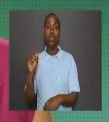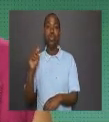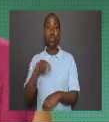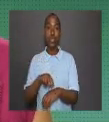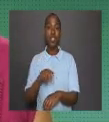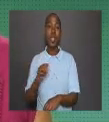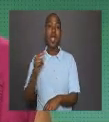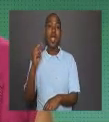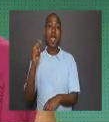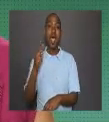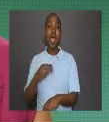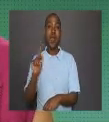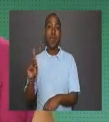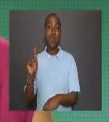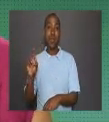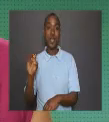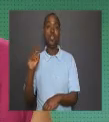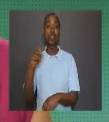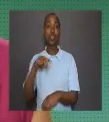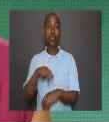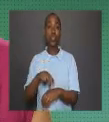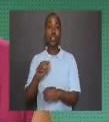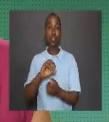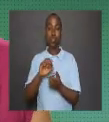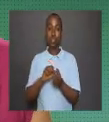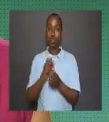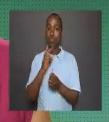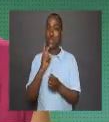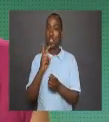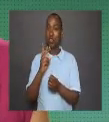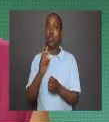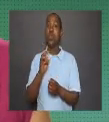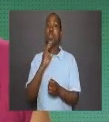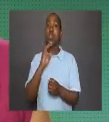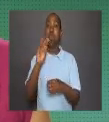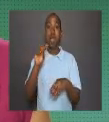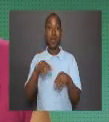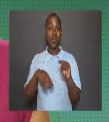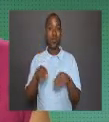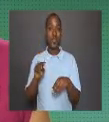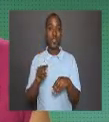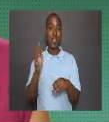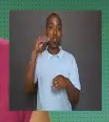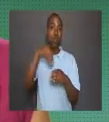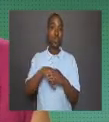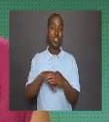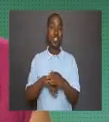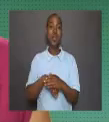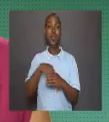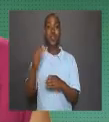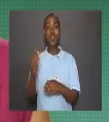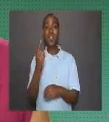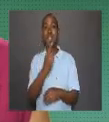solution. Draw arrows to show the water movement into or out of